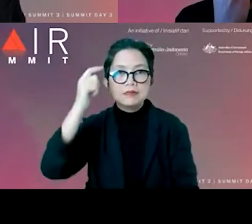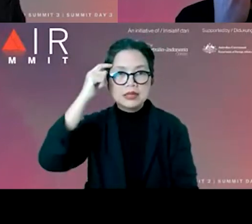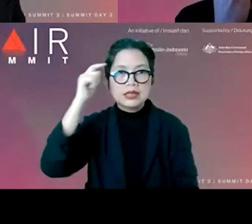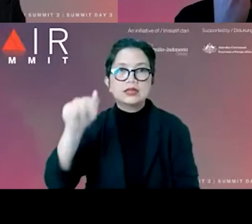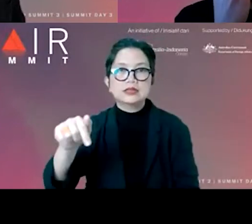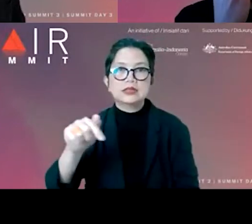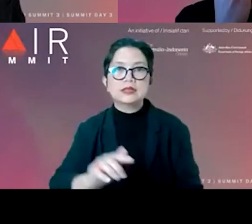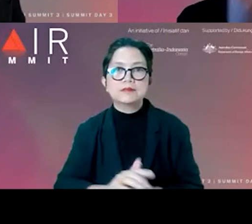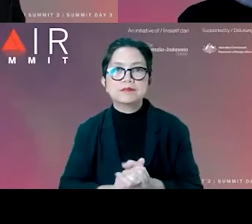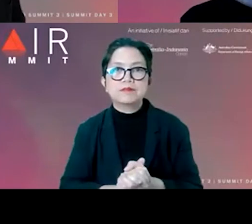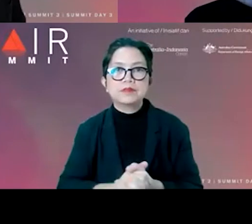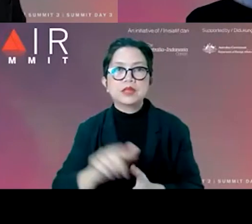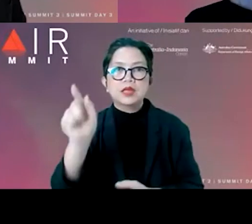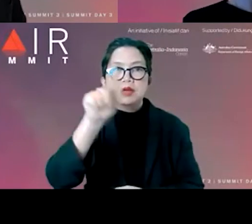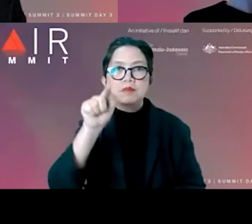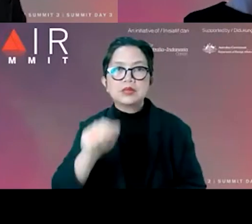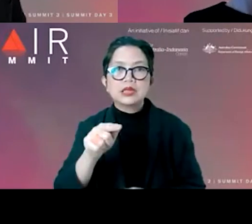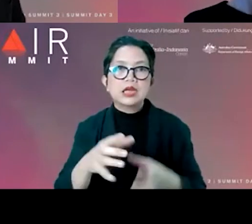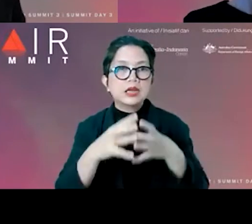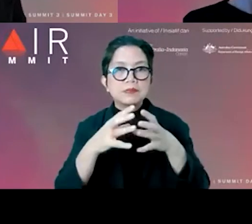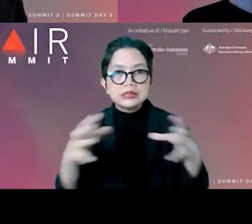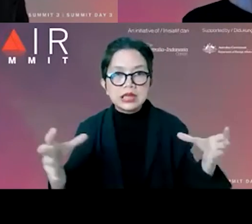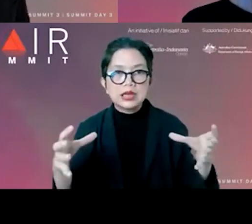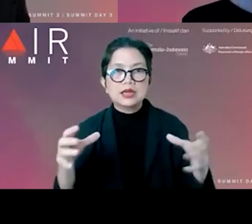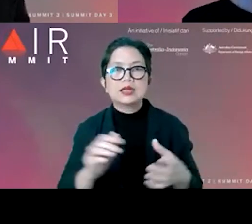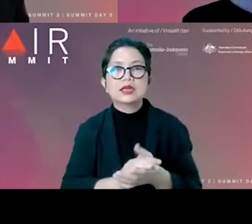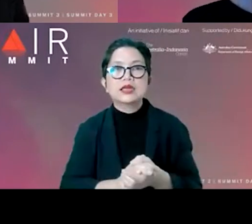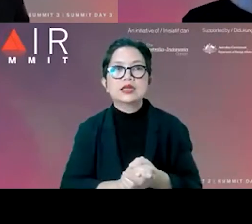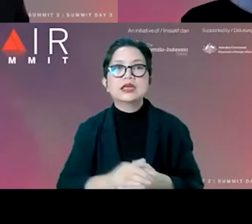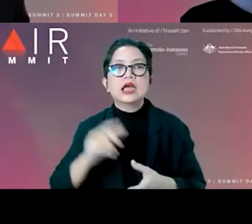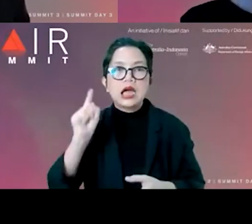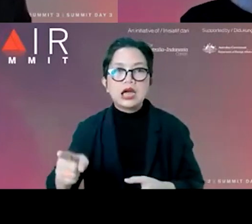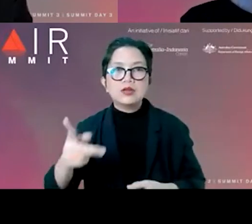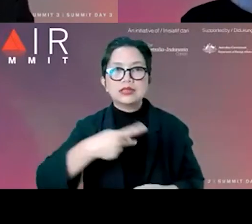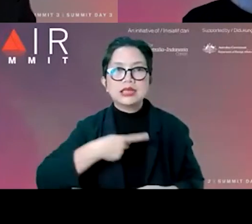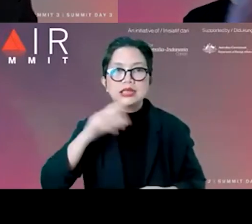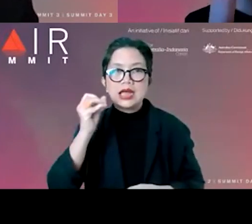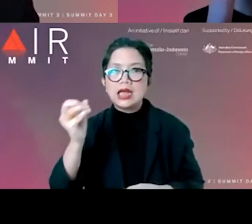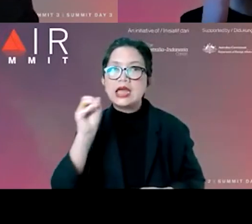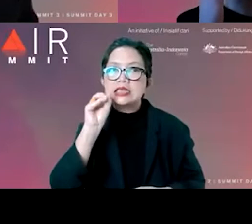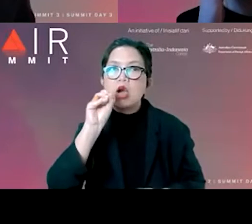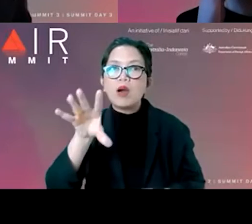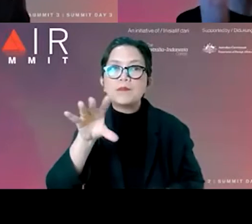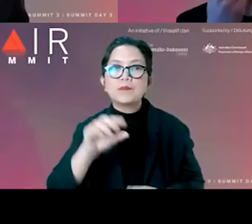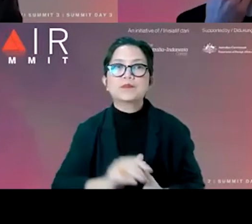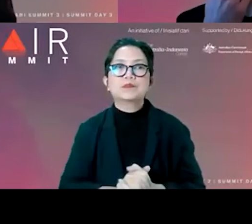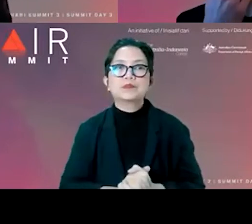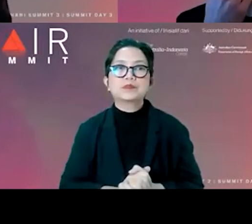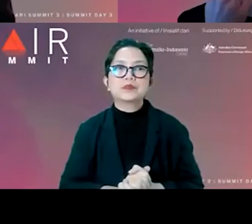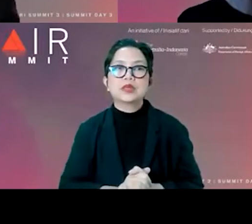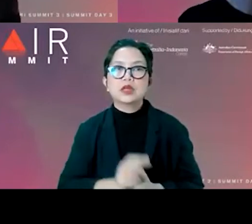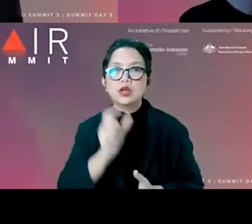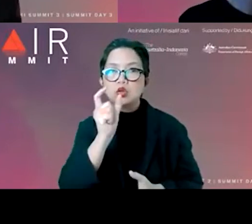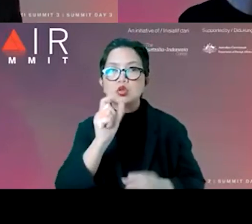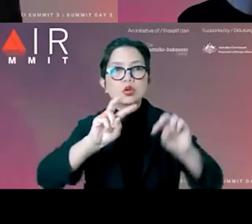question that we need to answer for the next research, I think, Helen.